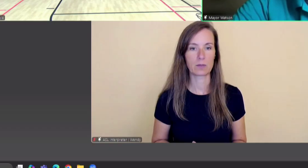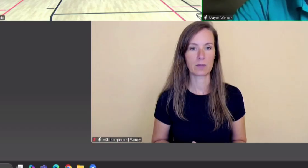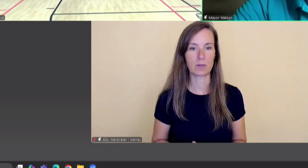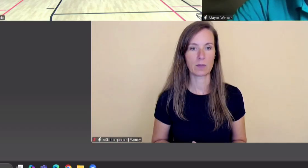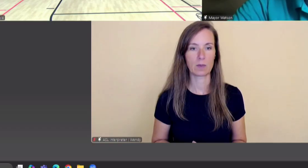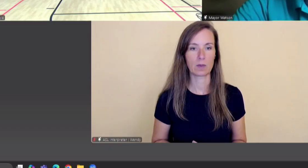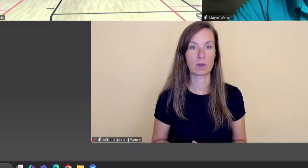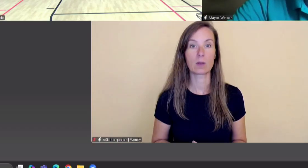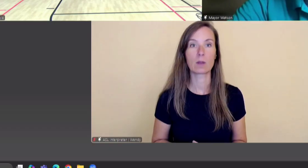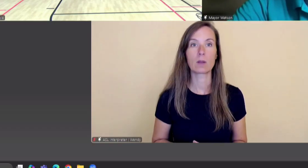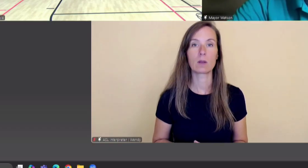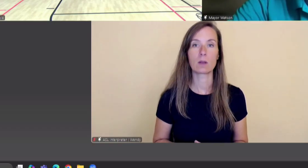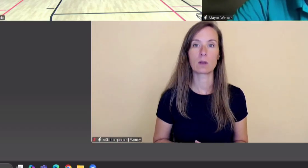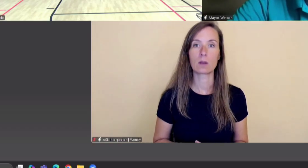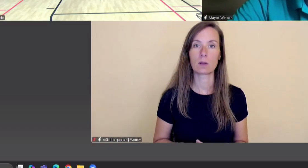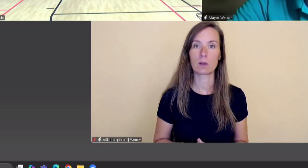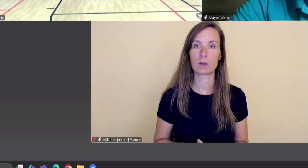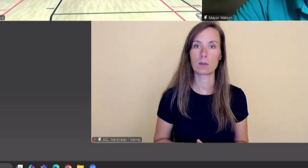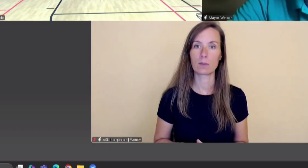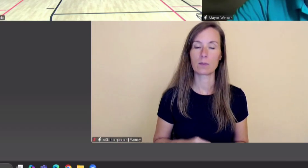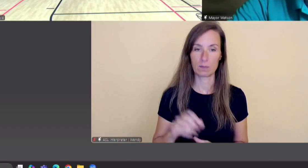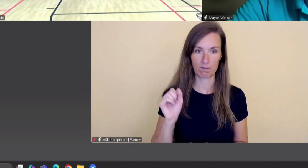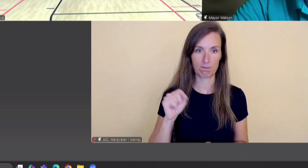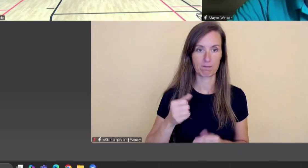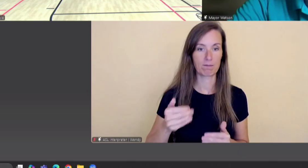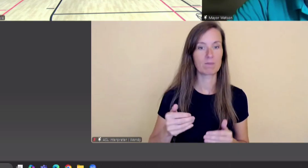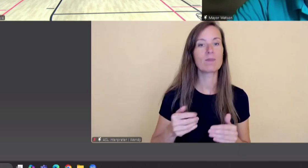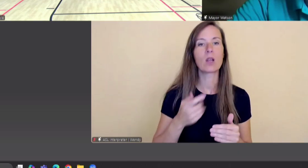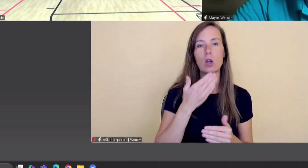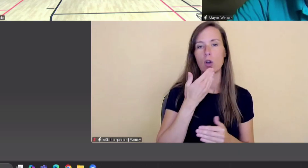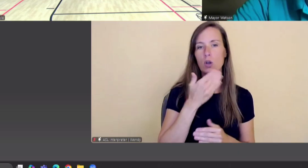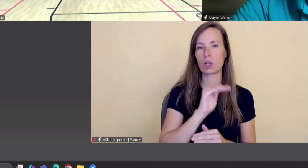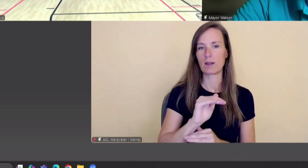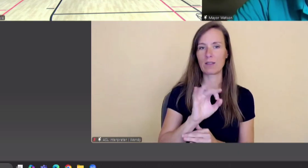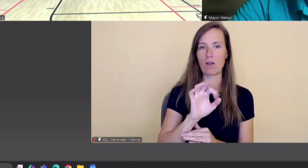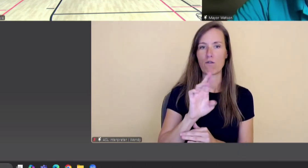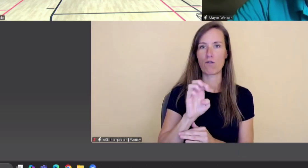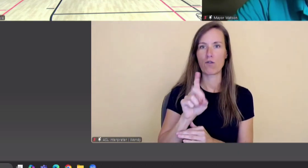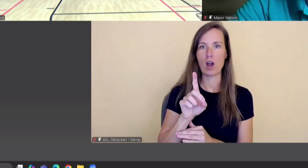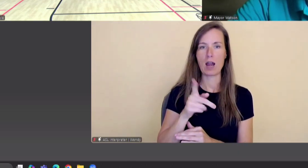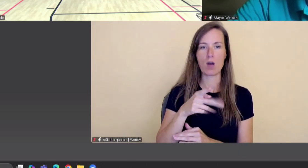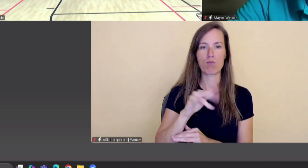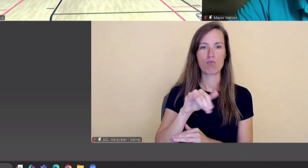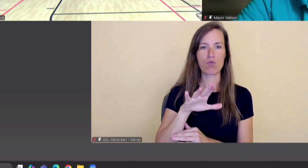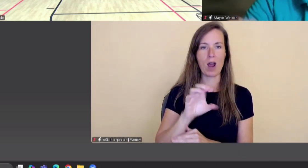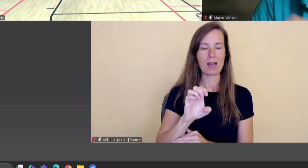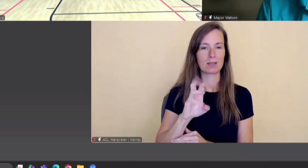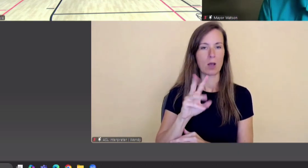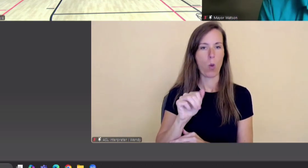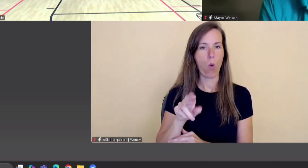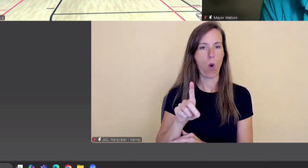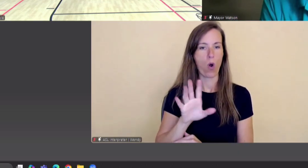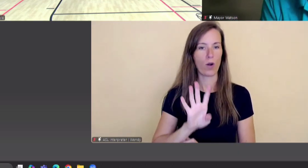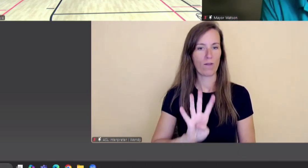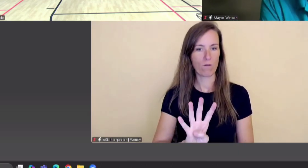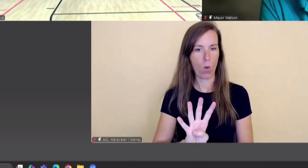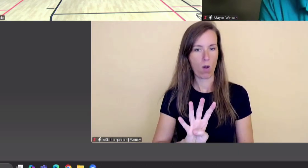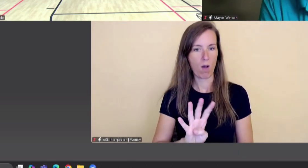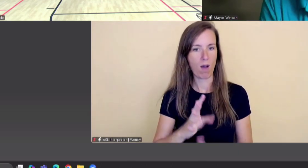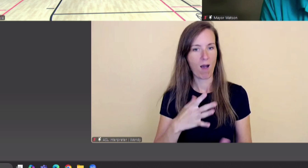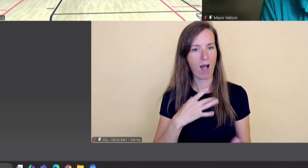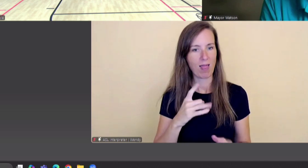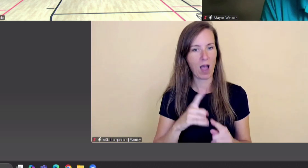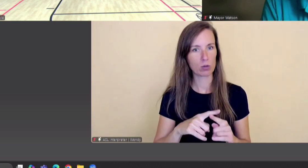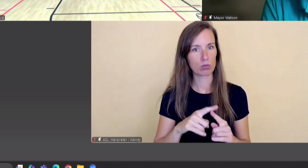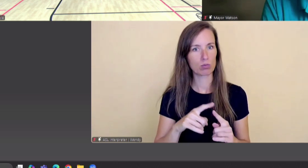On my screen. Yes, go ahead. Good evening, Fred Price, Ward 4. I'd like to ditto the young man's statement